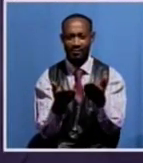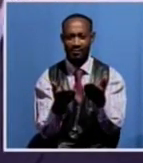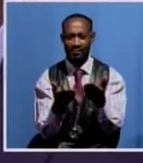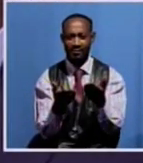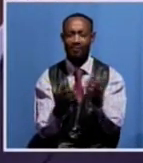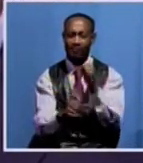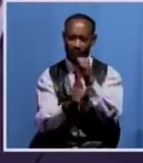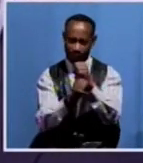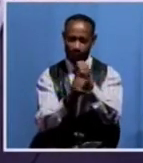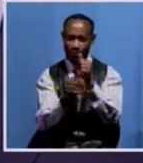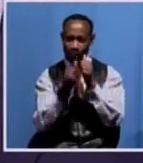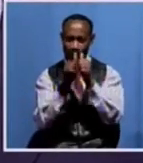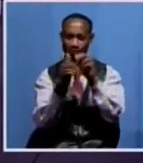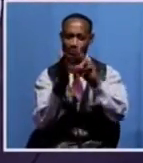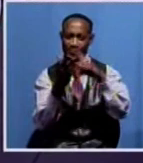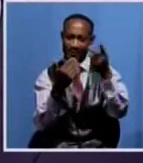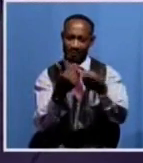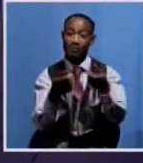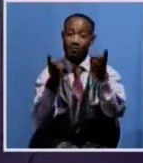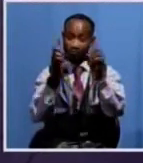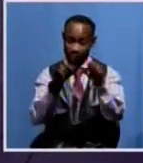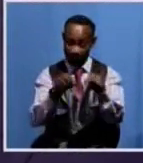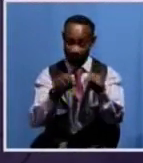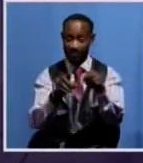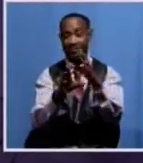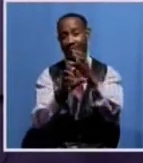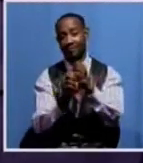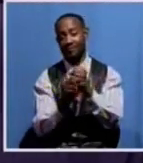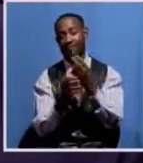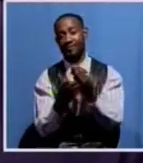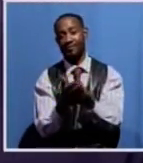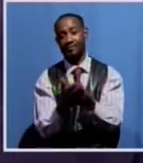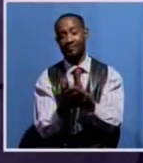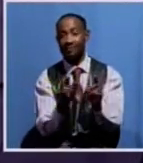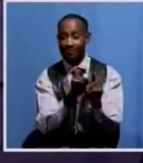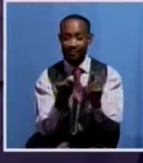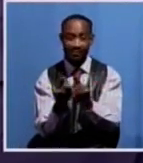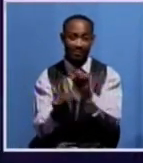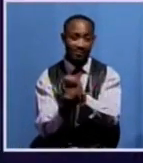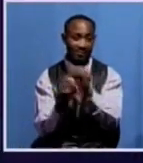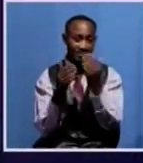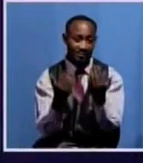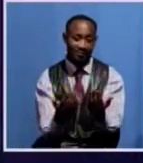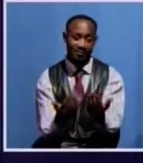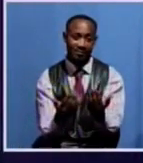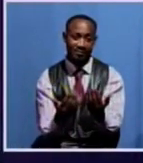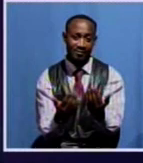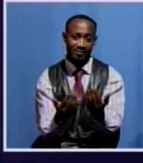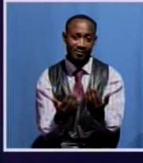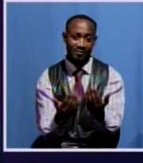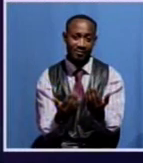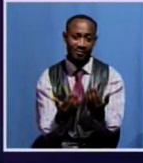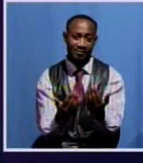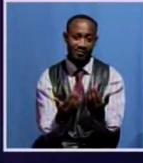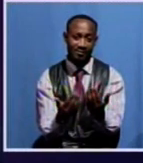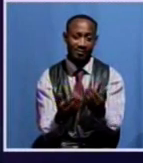work out a schedule of when we pay what. Because as you correctly mentioned, my resource basket is constrained. So when you're in